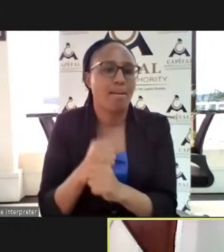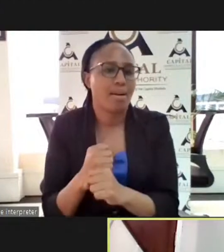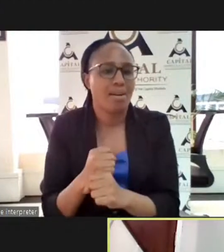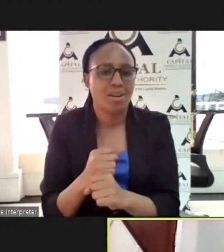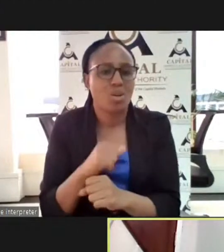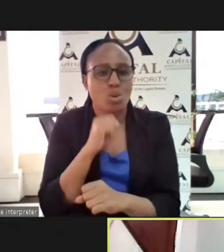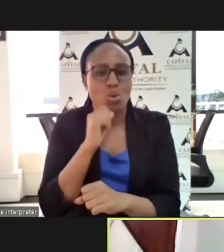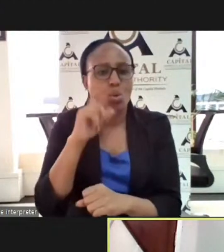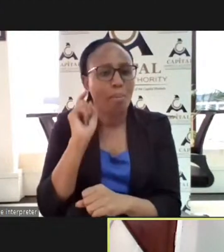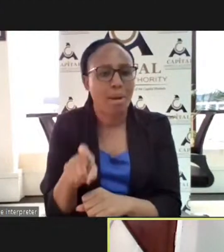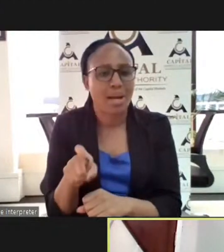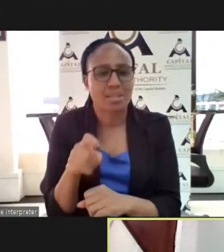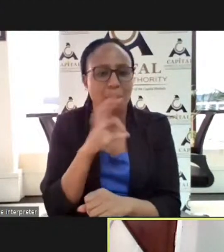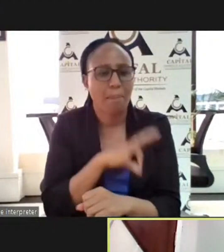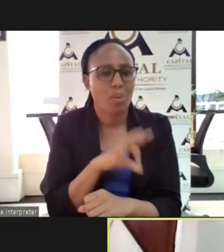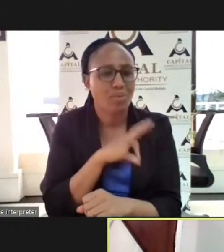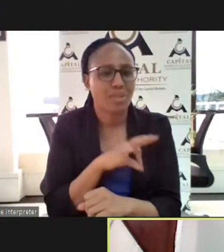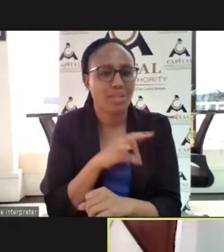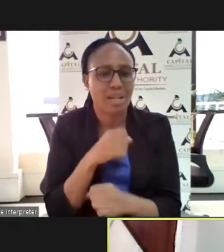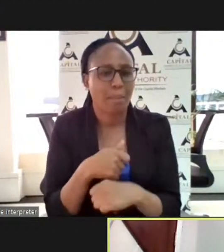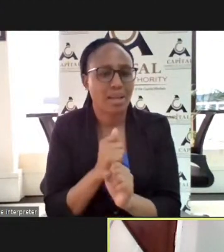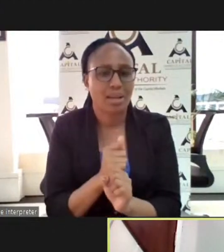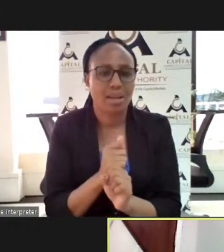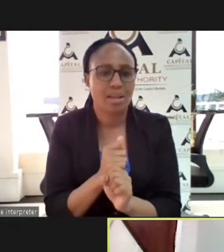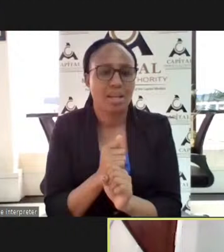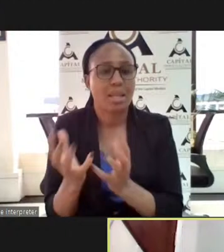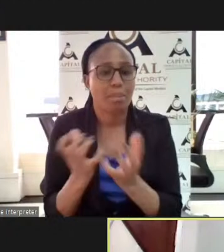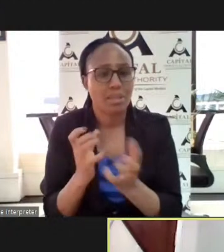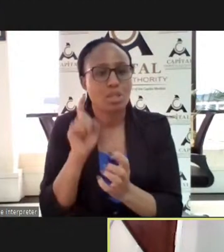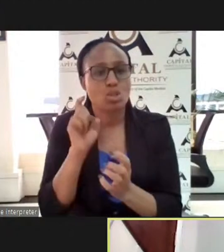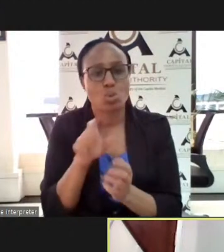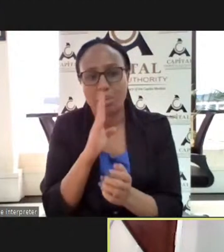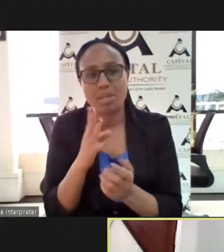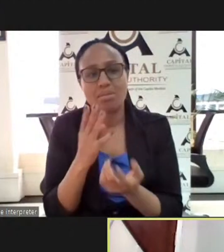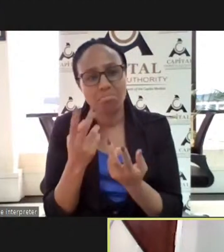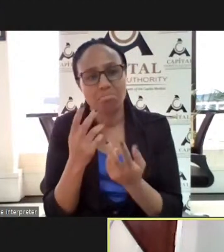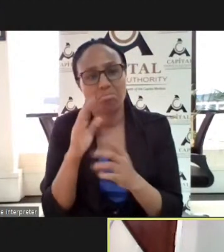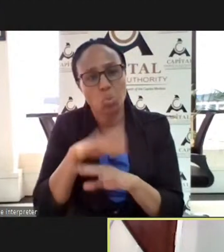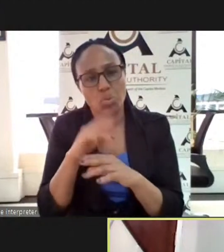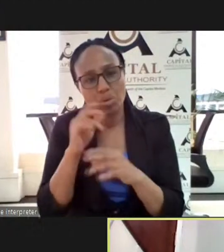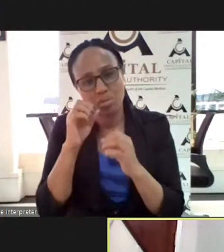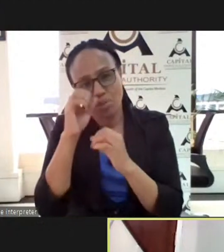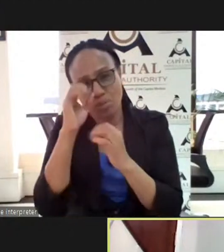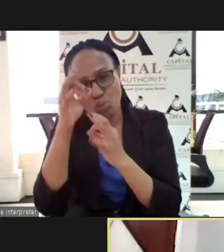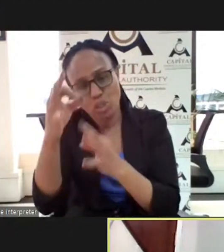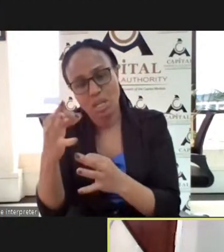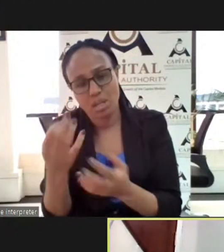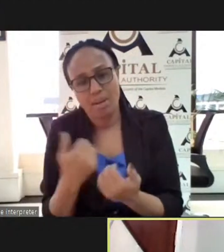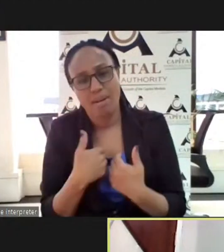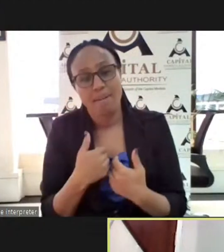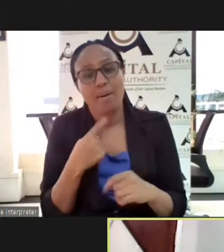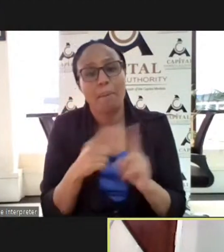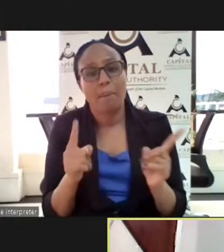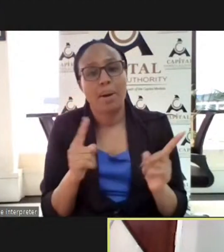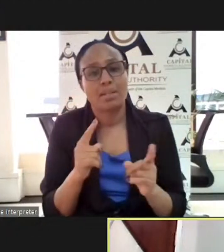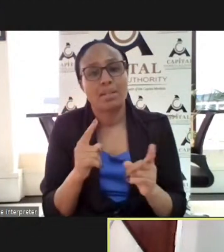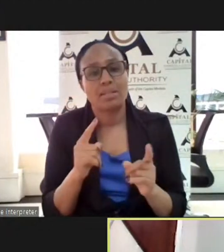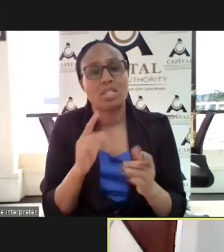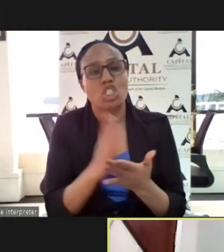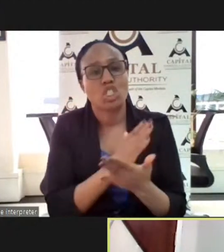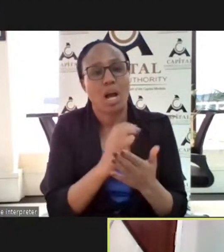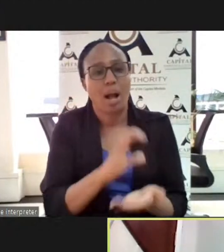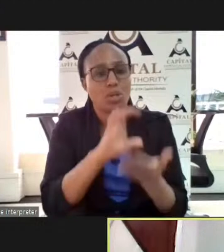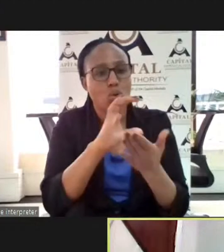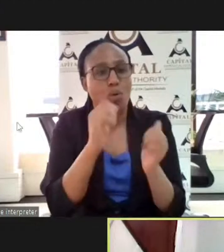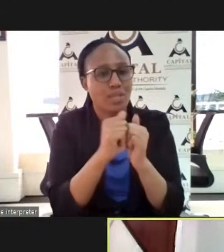to be profitable. Obviously, the business should be viable, but you only need a share capital of 10 million shillings